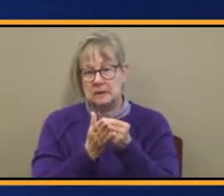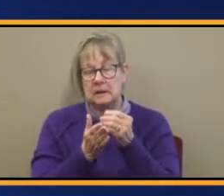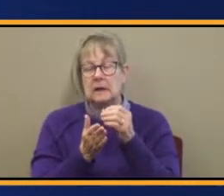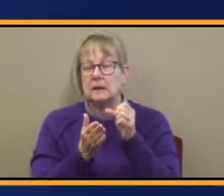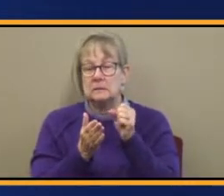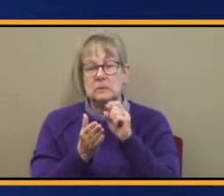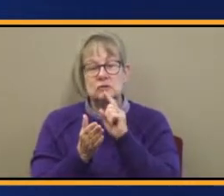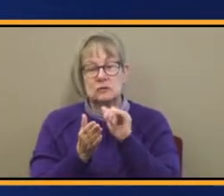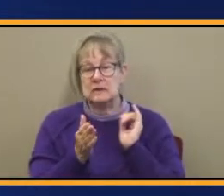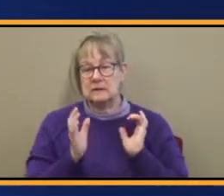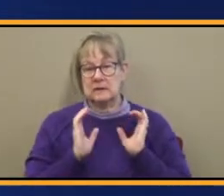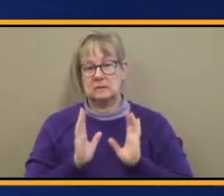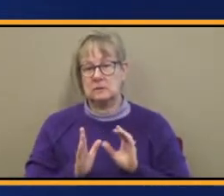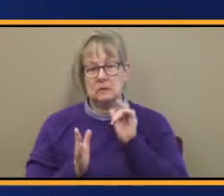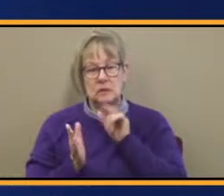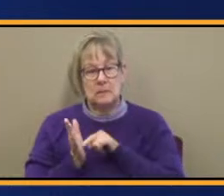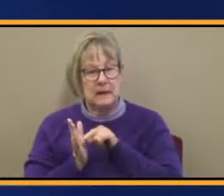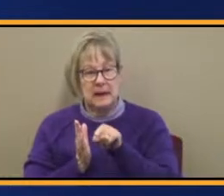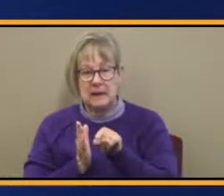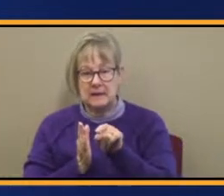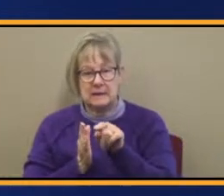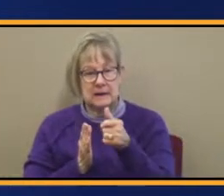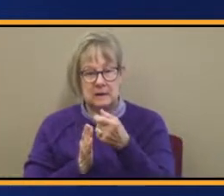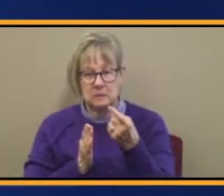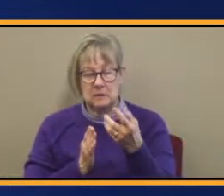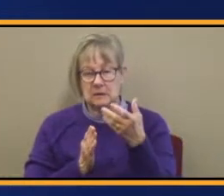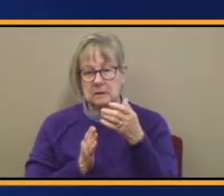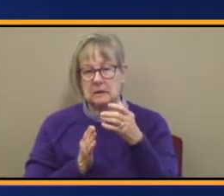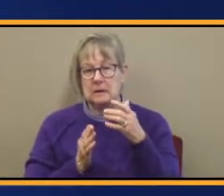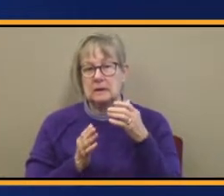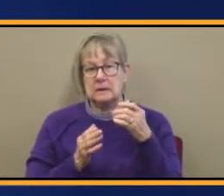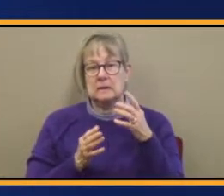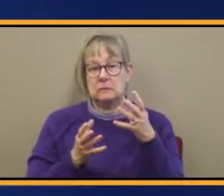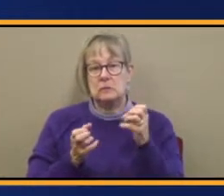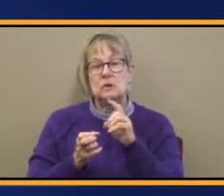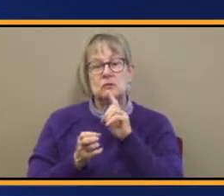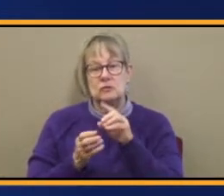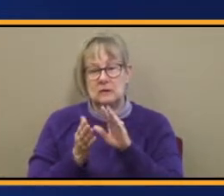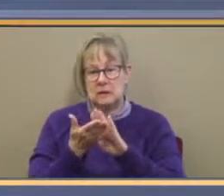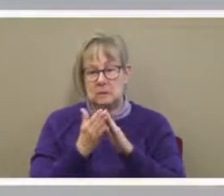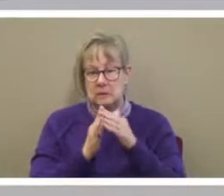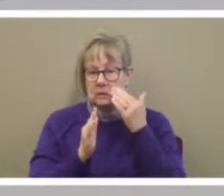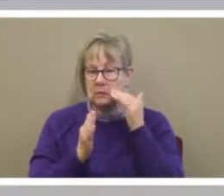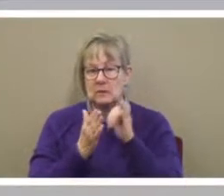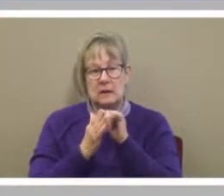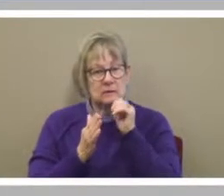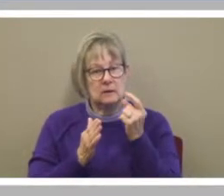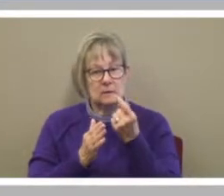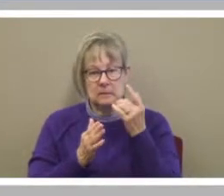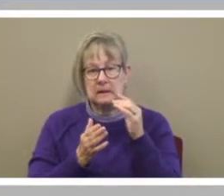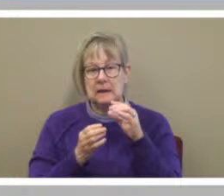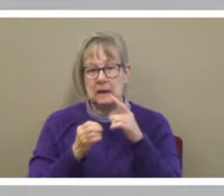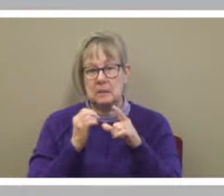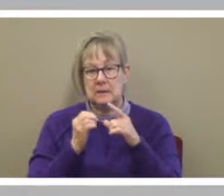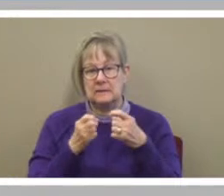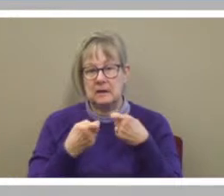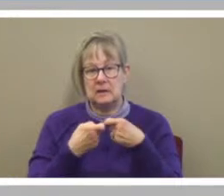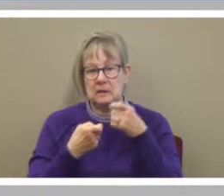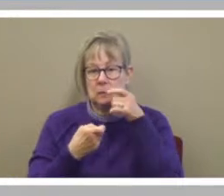key when we're out in the community, making sure that they're aware that is not something that El Paso Electric will do.